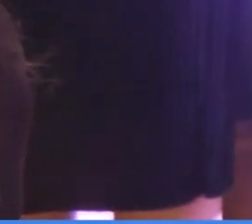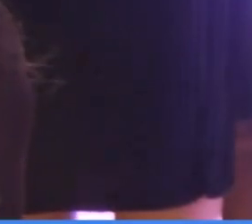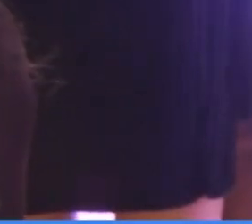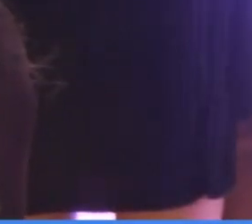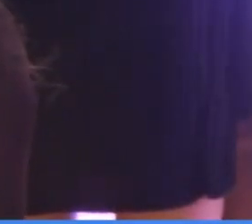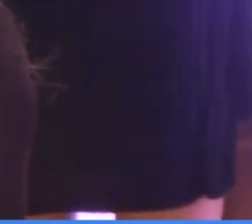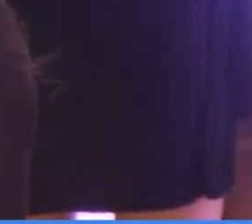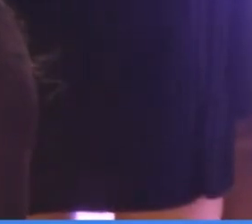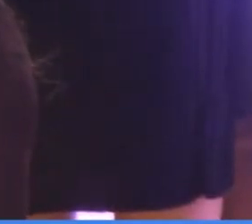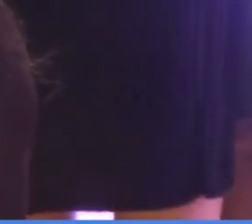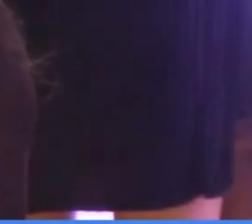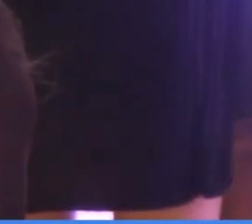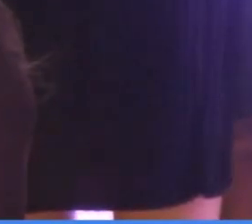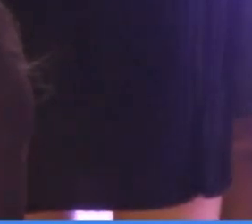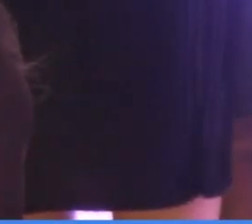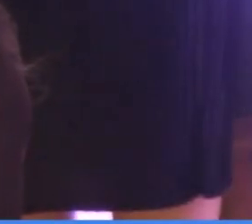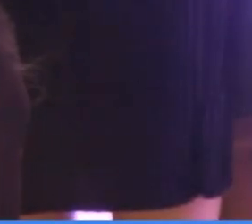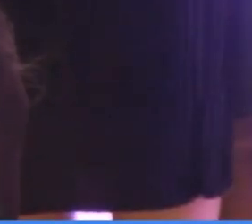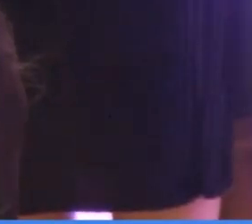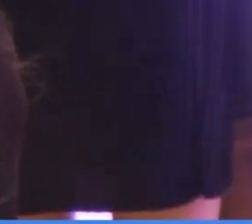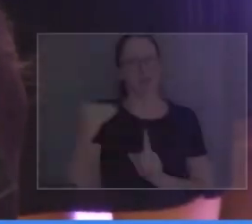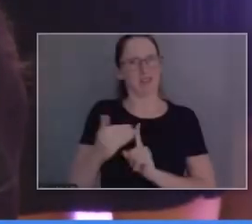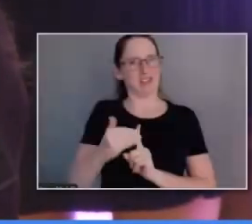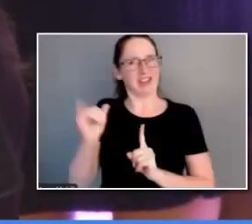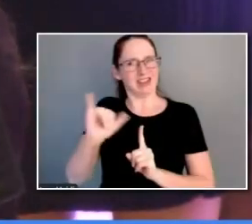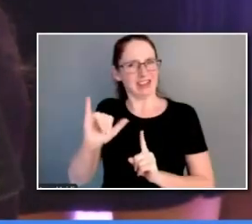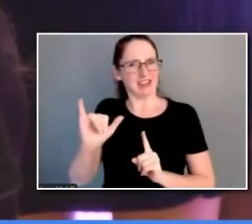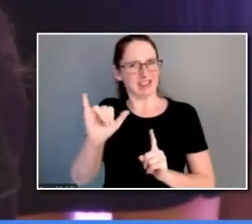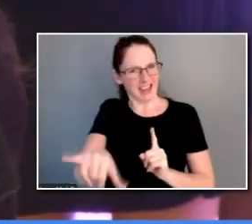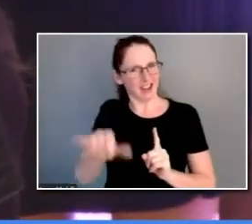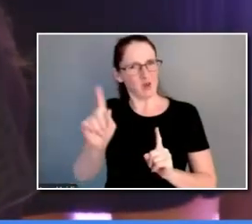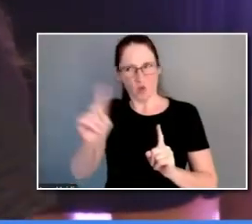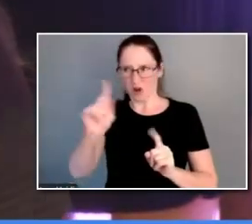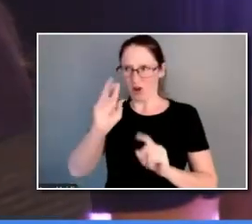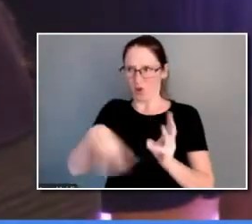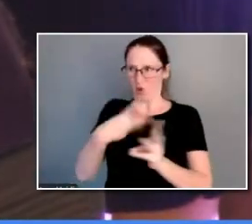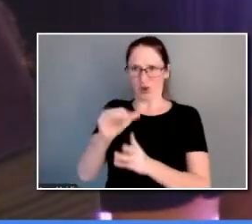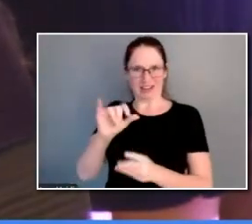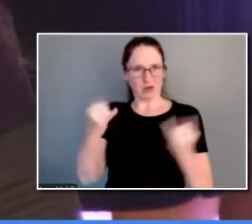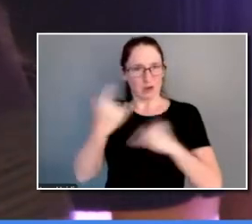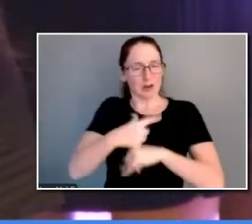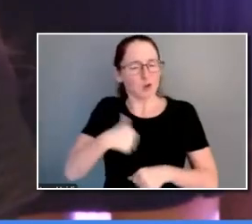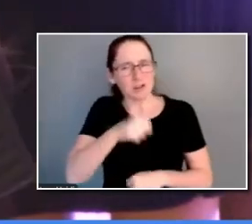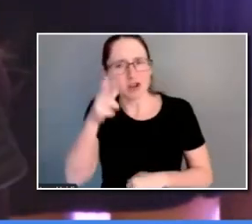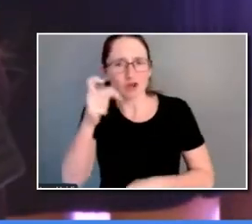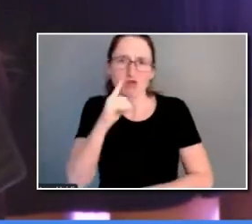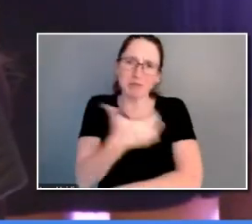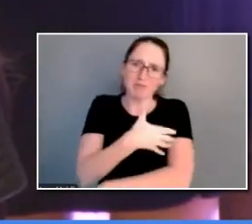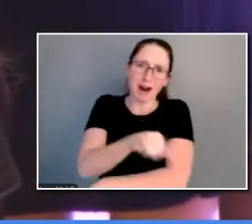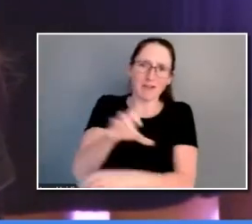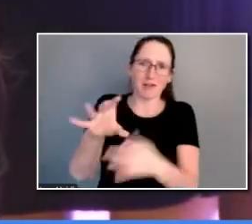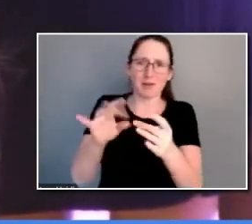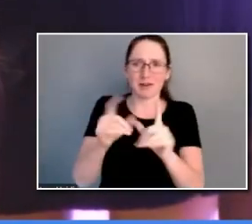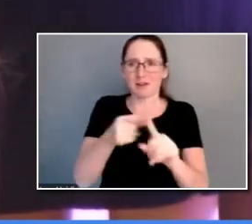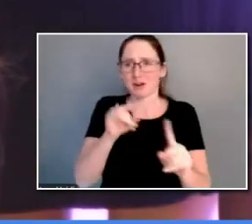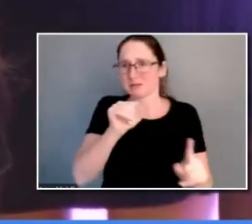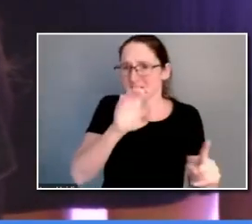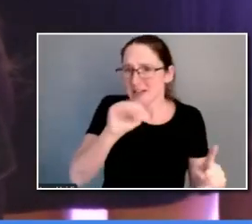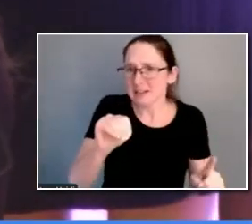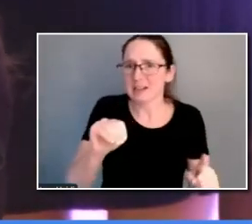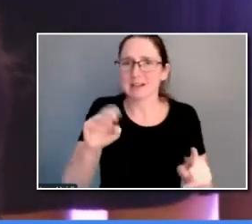in and day out, and it reminds you exactly where the world is today. So we heard some really powerful messages from Tim, from the